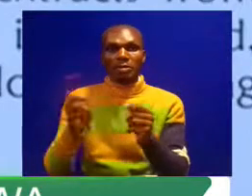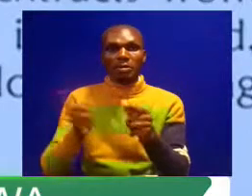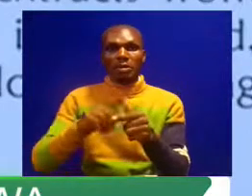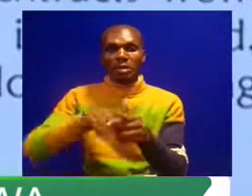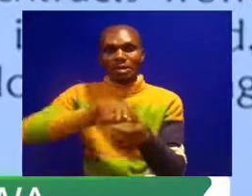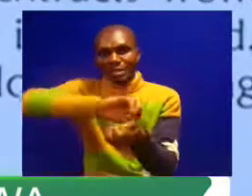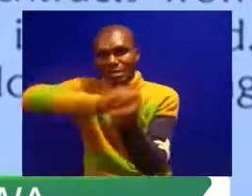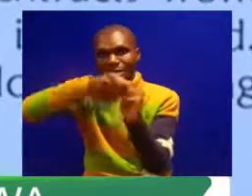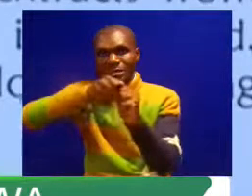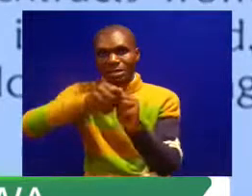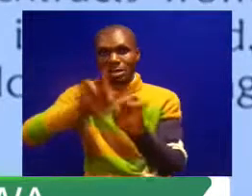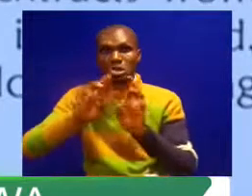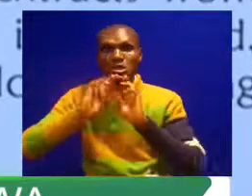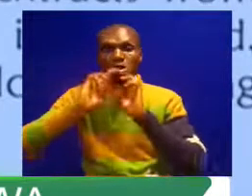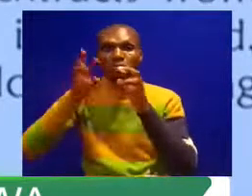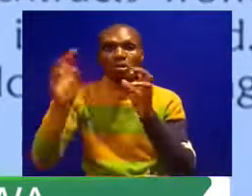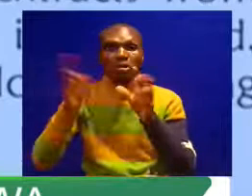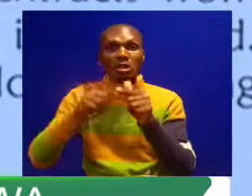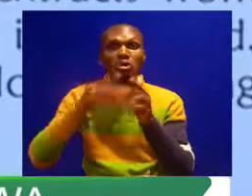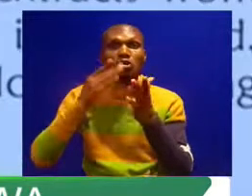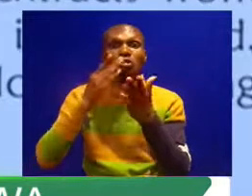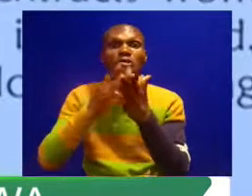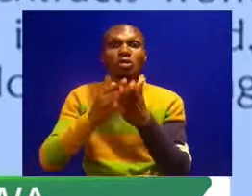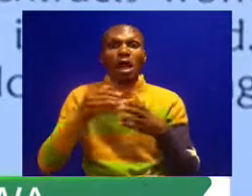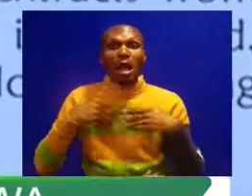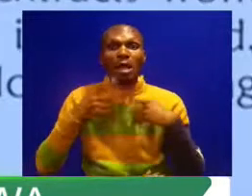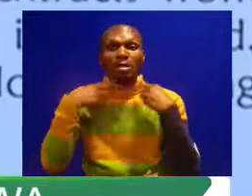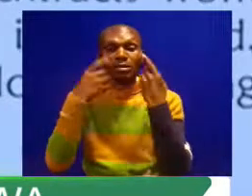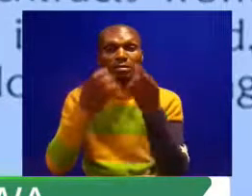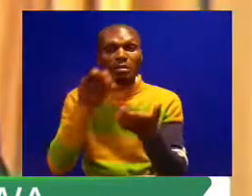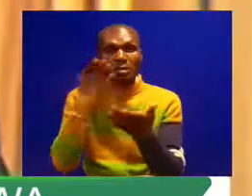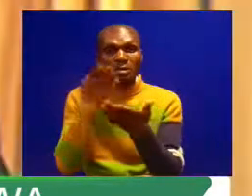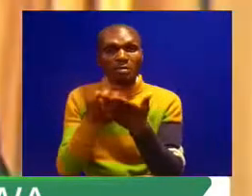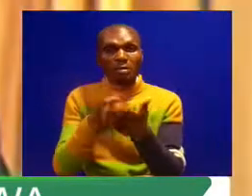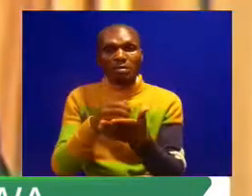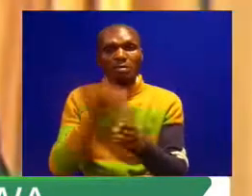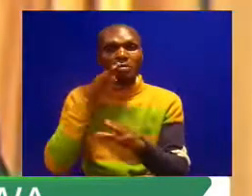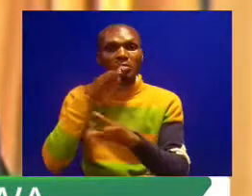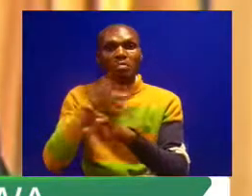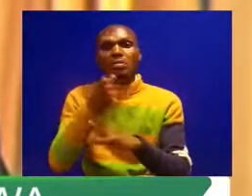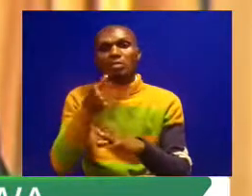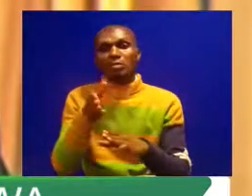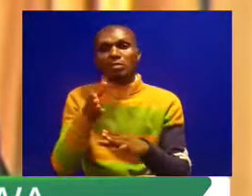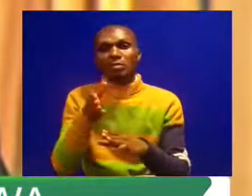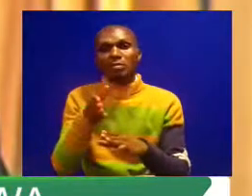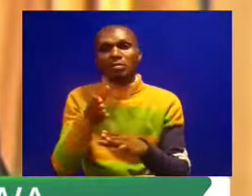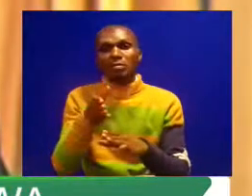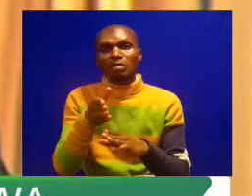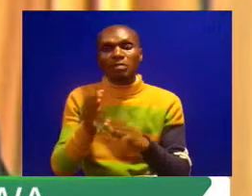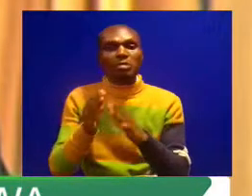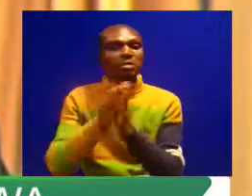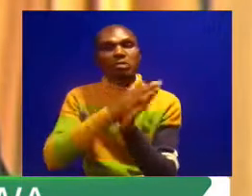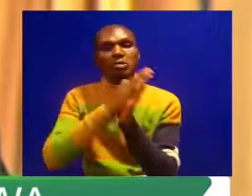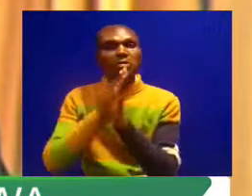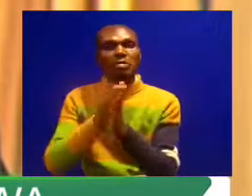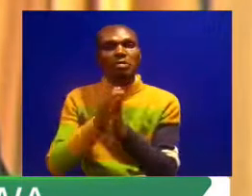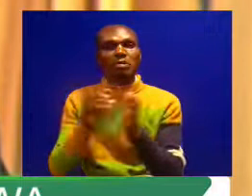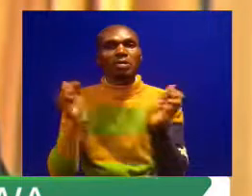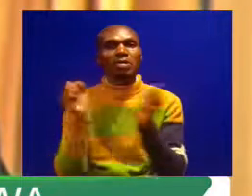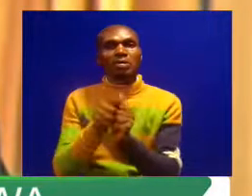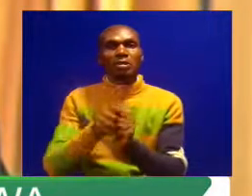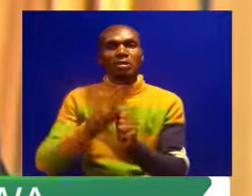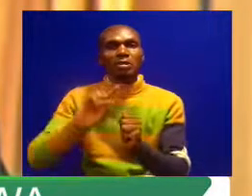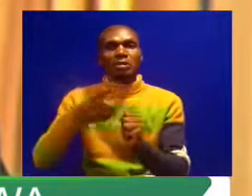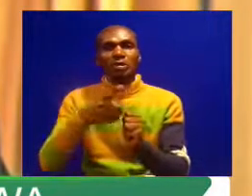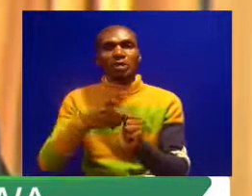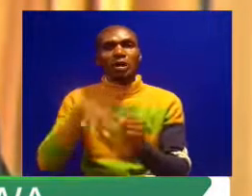gonchorwa kwa machibu niko yaene kigwa koba obolimo. The allegation that 11,000 forms 34A